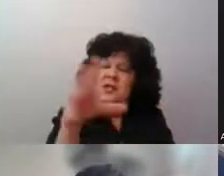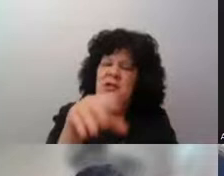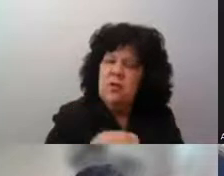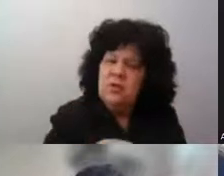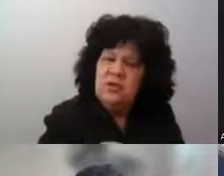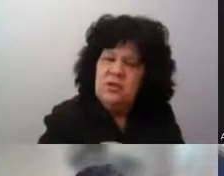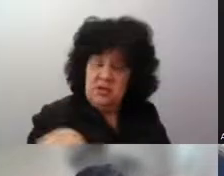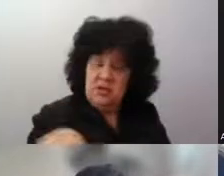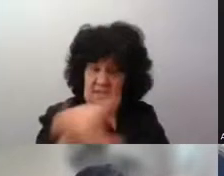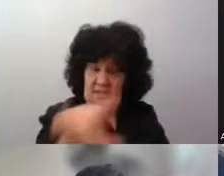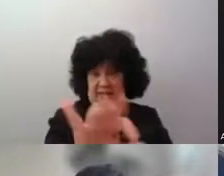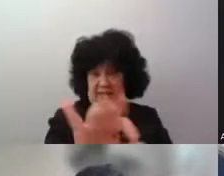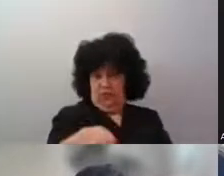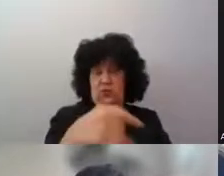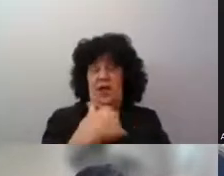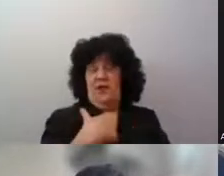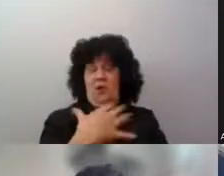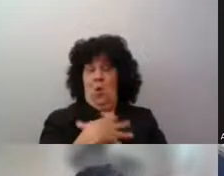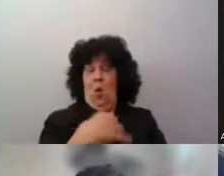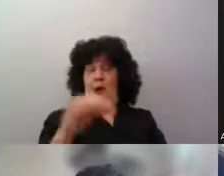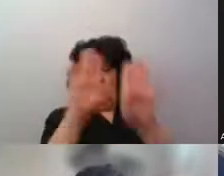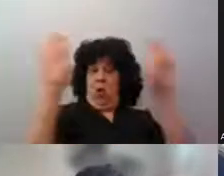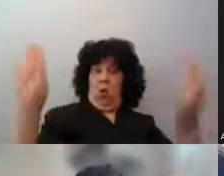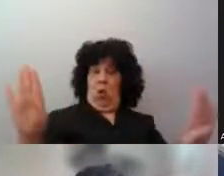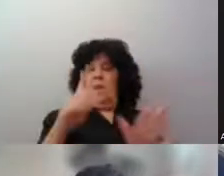you had a whiteboard with stickies, what else would you be putting on that whiteboard?